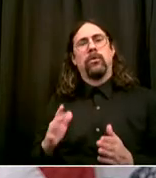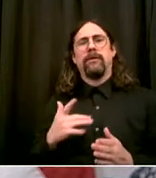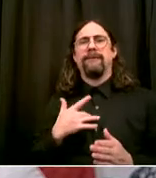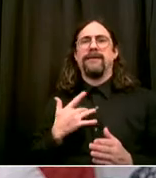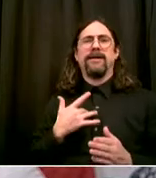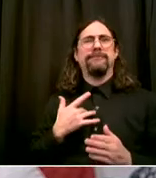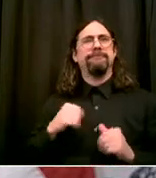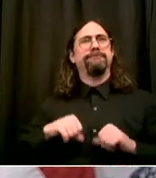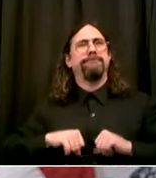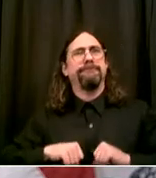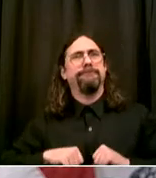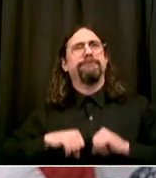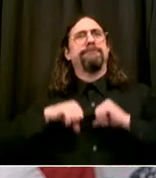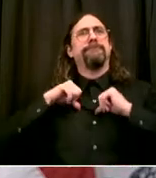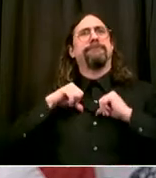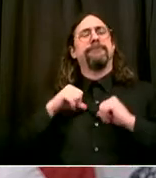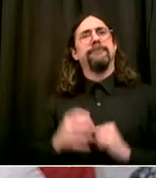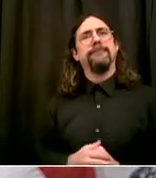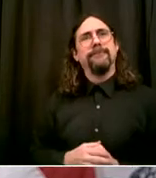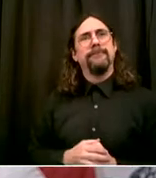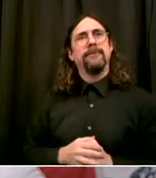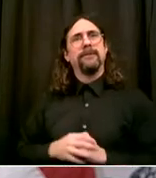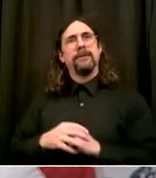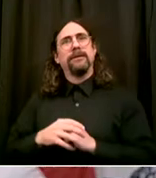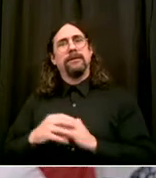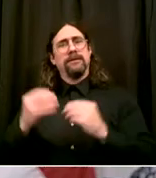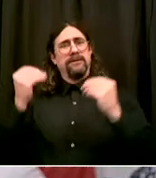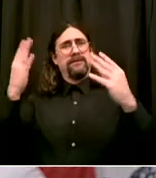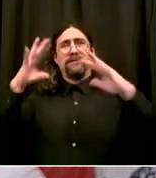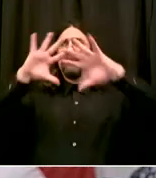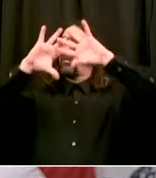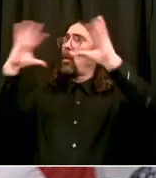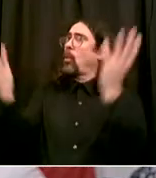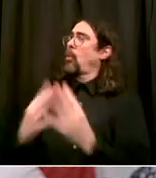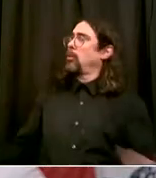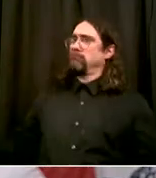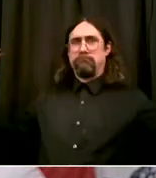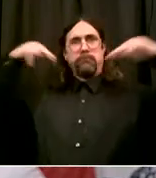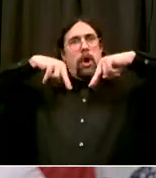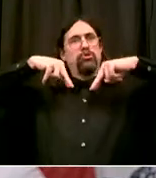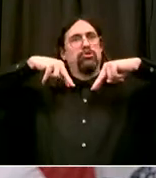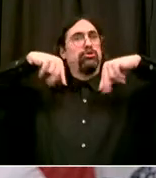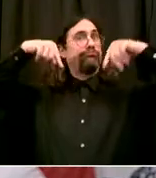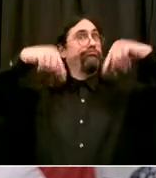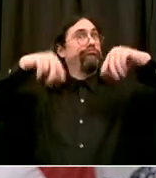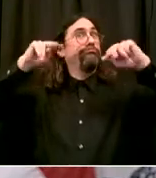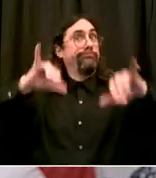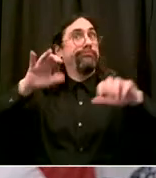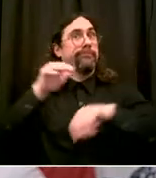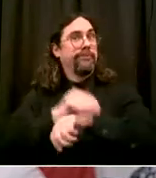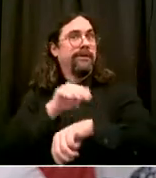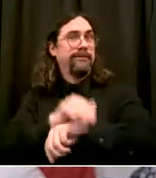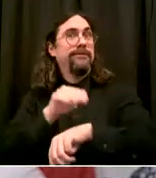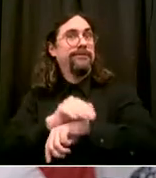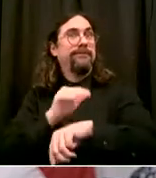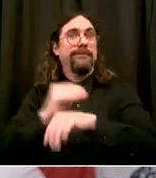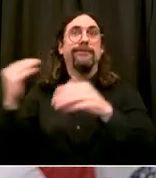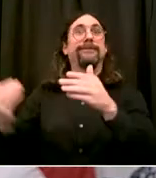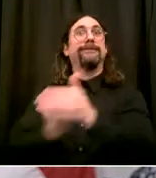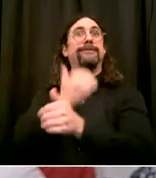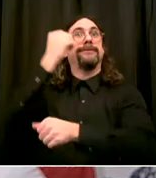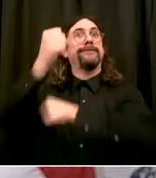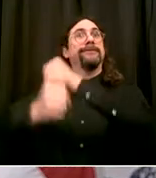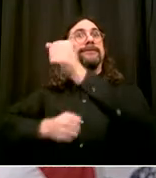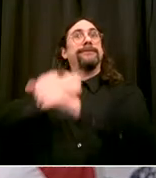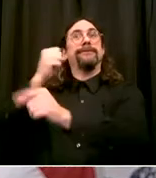was one. Goodbye, 2020. Here comes something better, 2021. I know that when we look